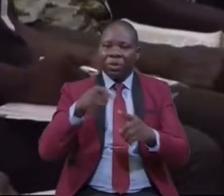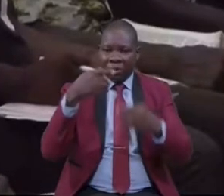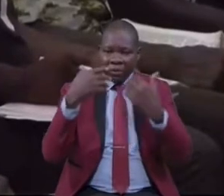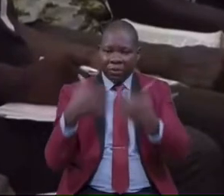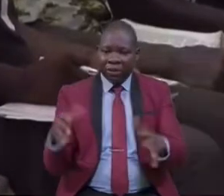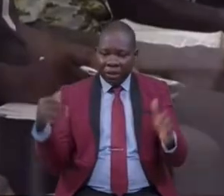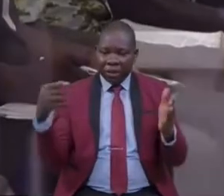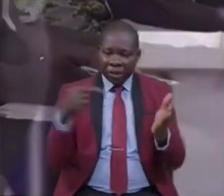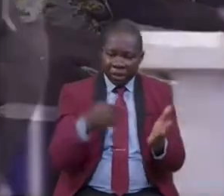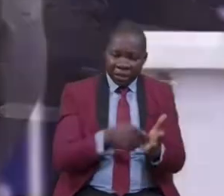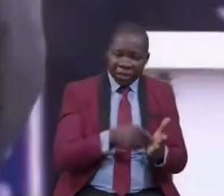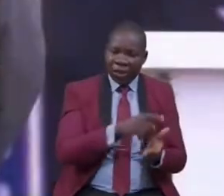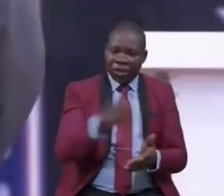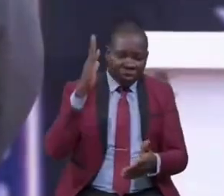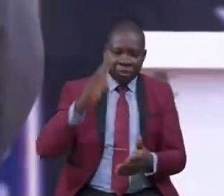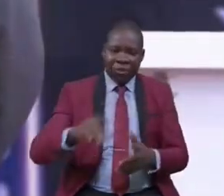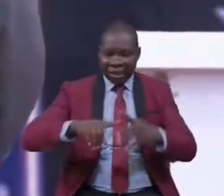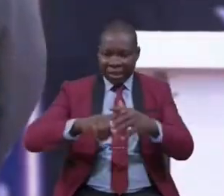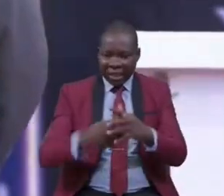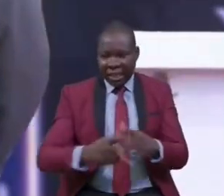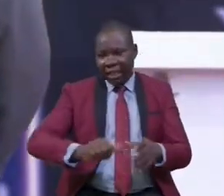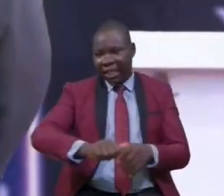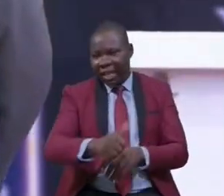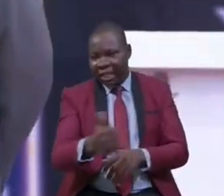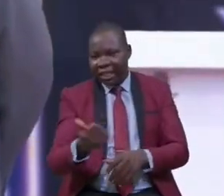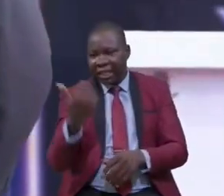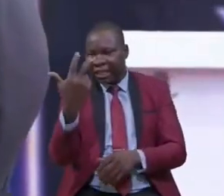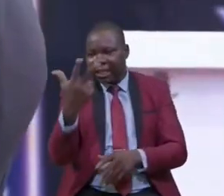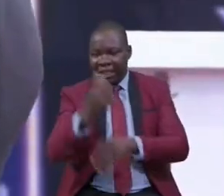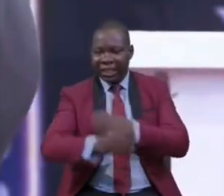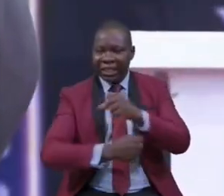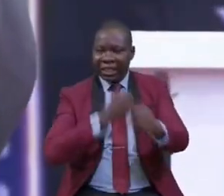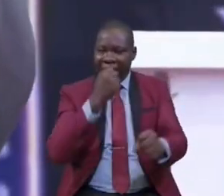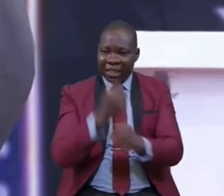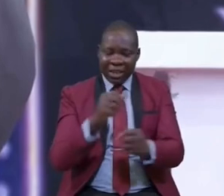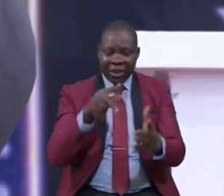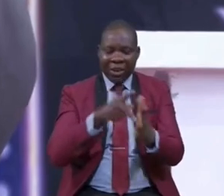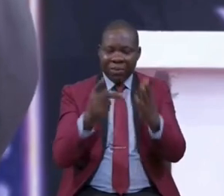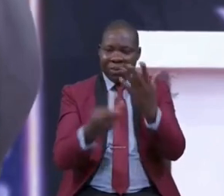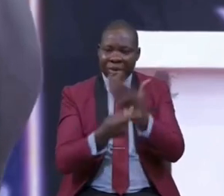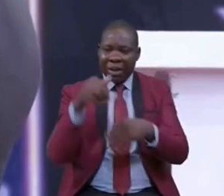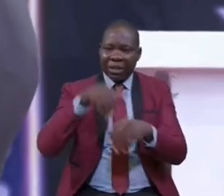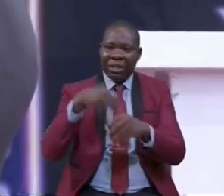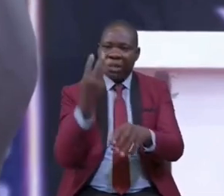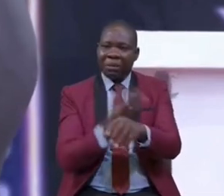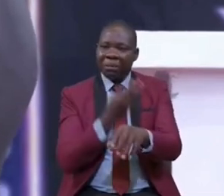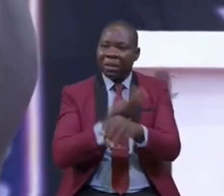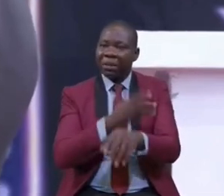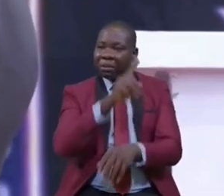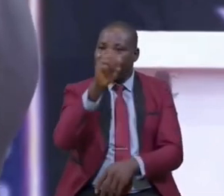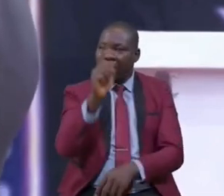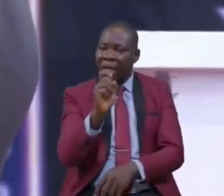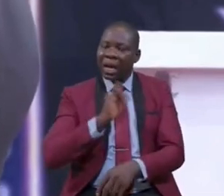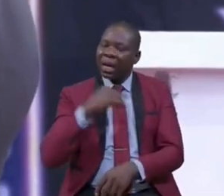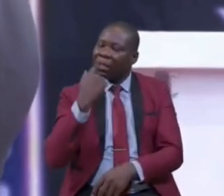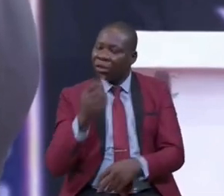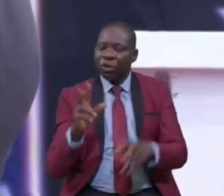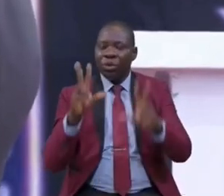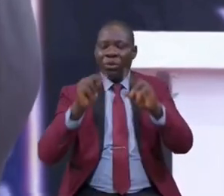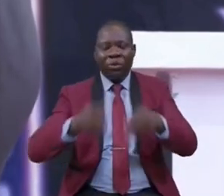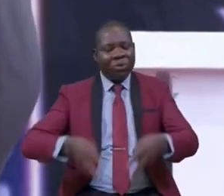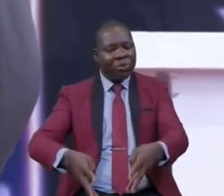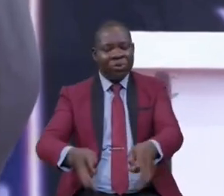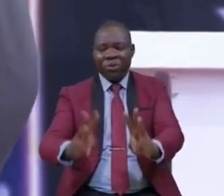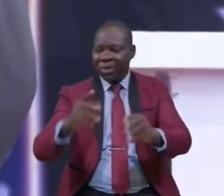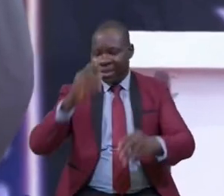I came for 3 months and I finished what I should do for 3 months in 2 months.